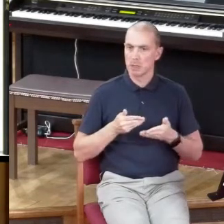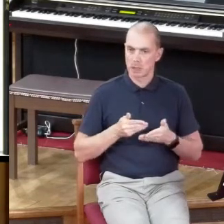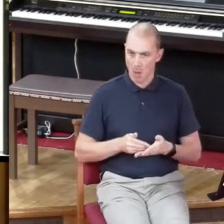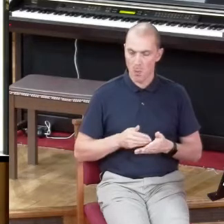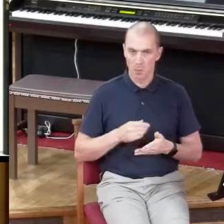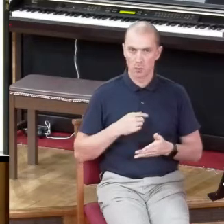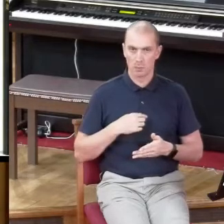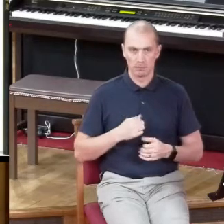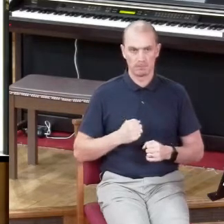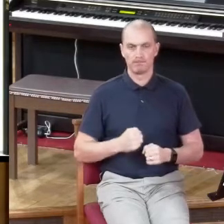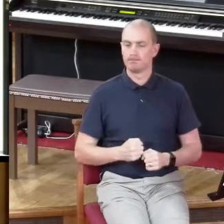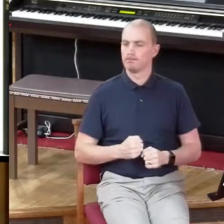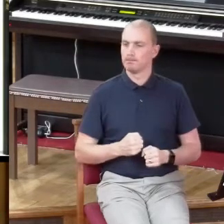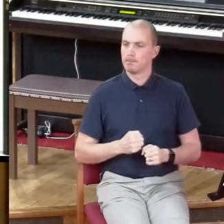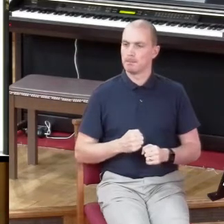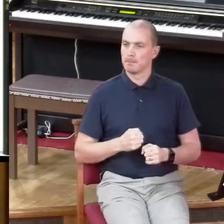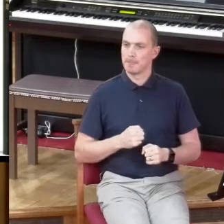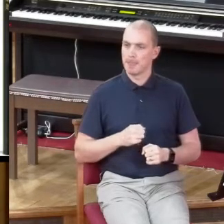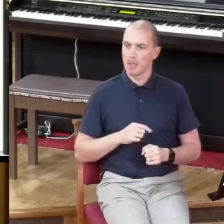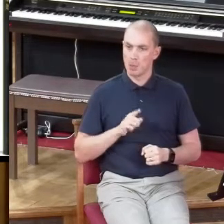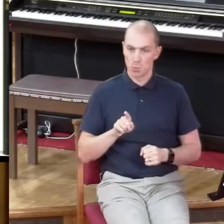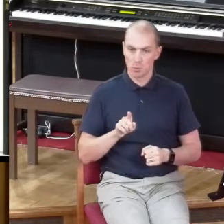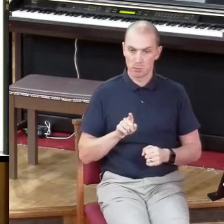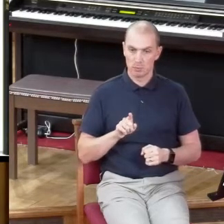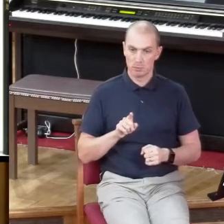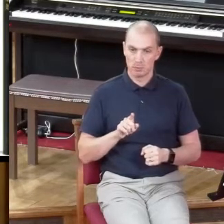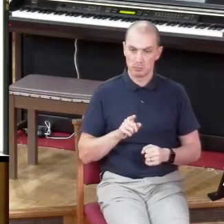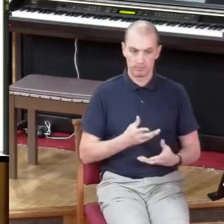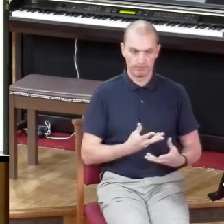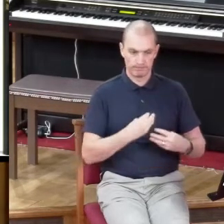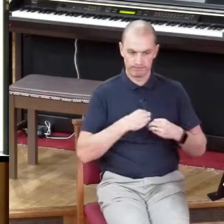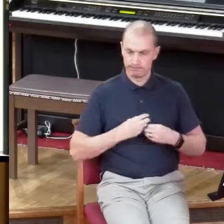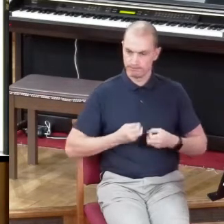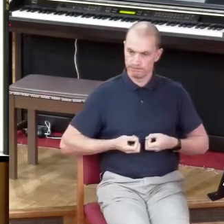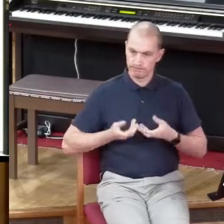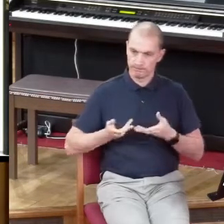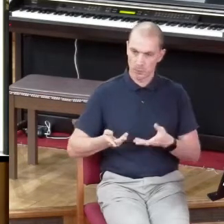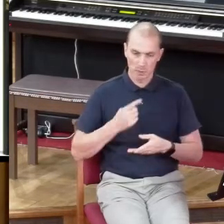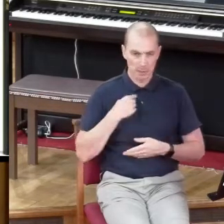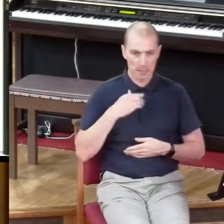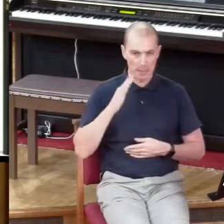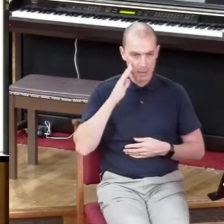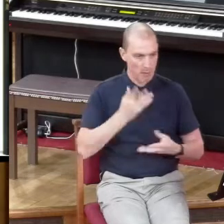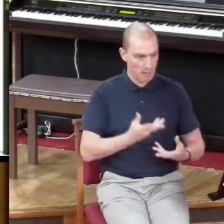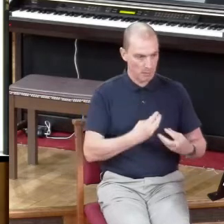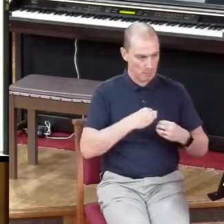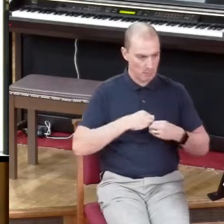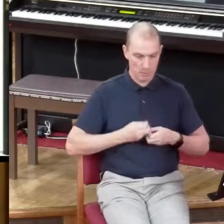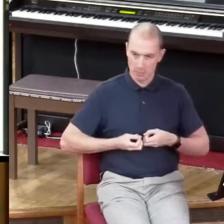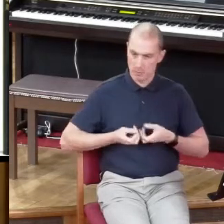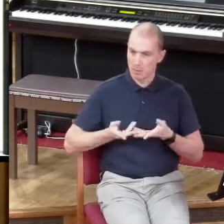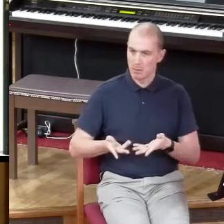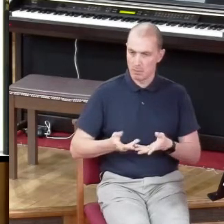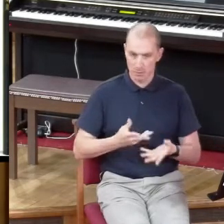stand. What I received, I passed on to you. See this language of succession, of passing things